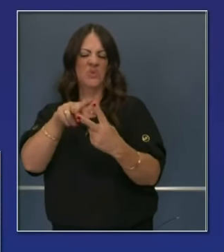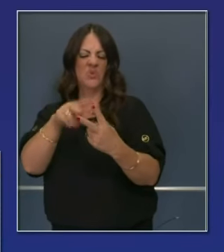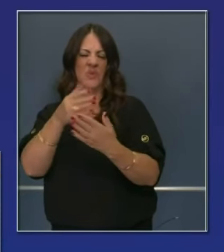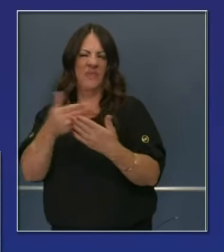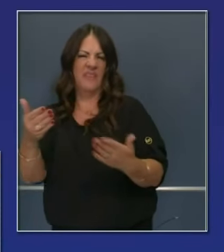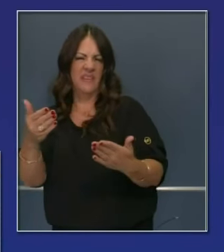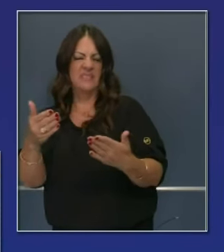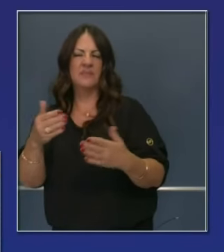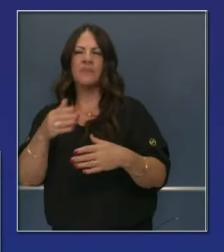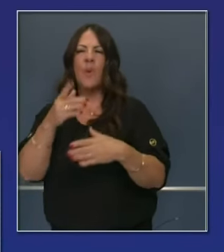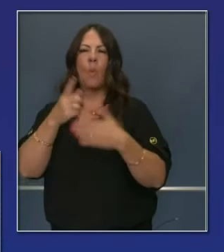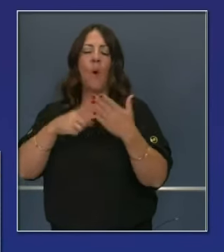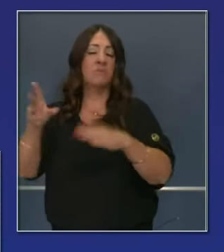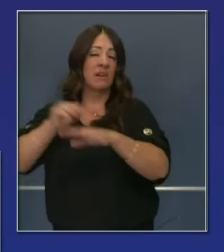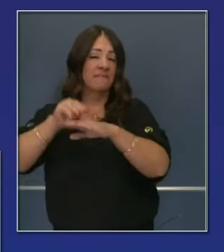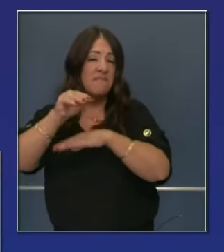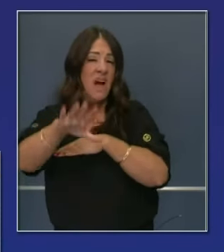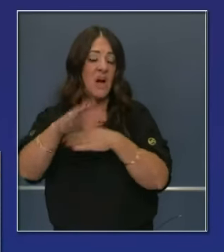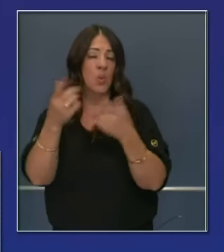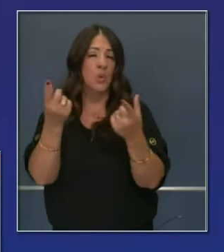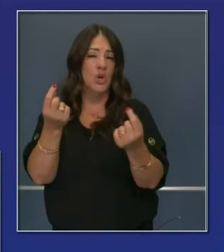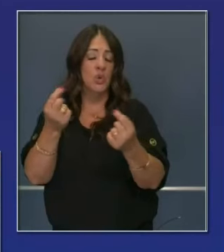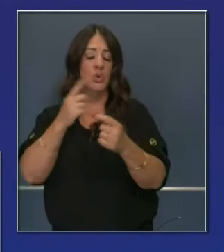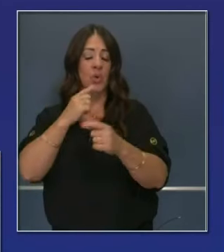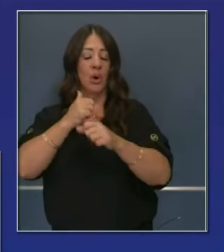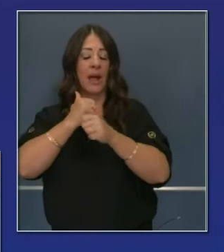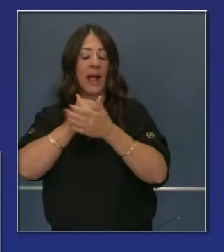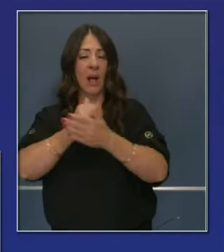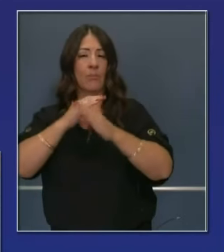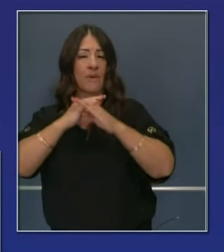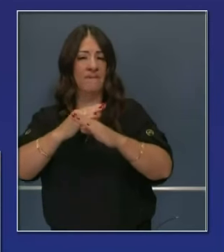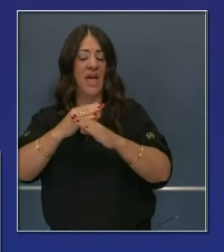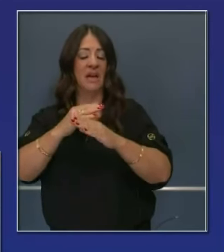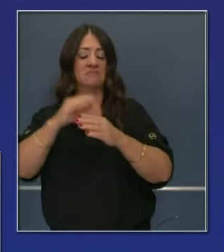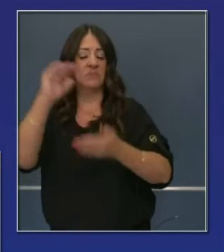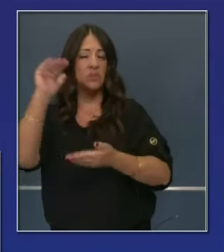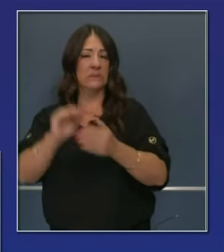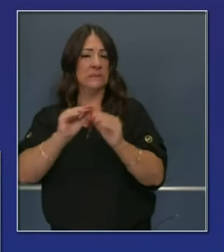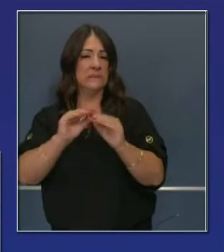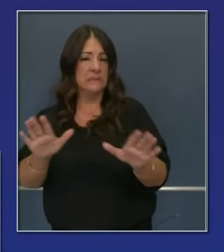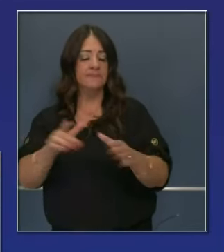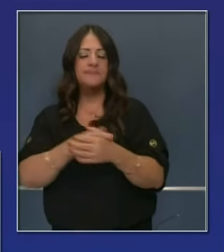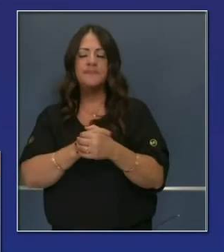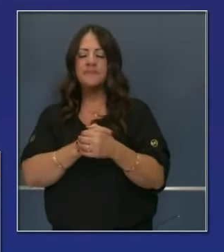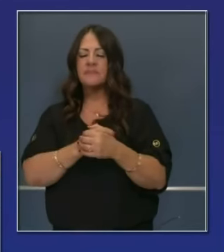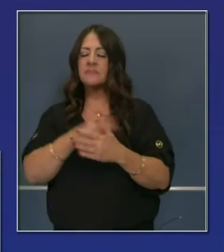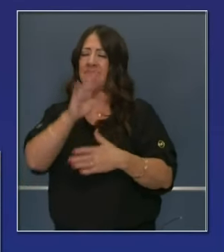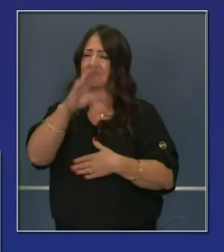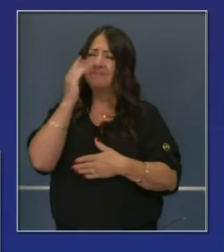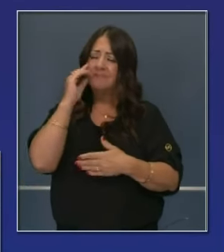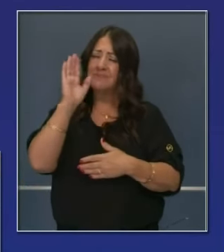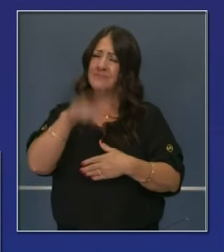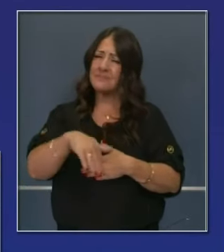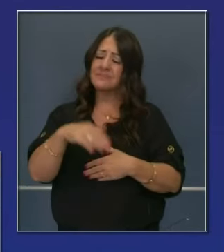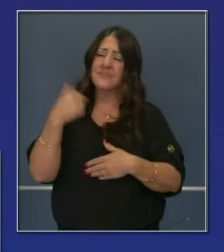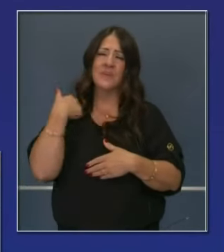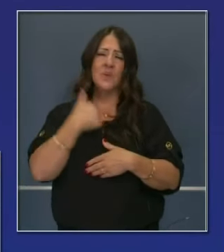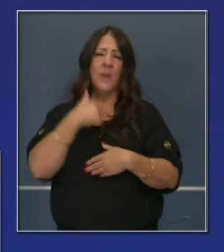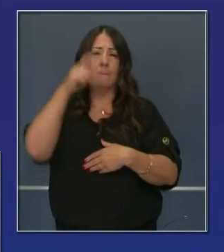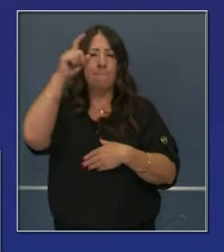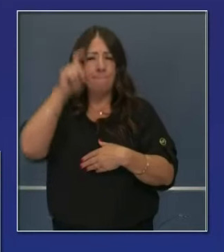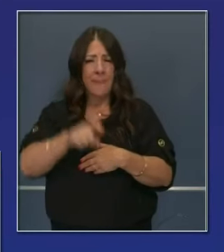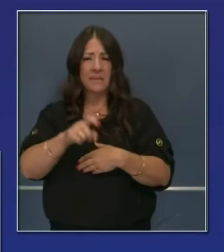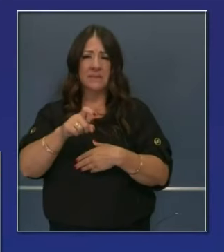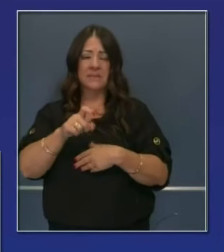on those guidelines. Again, I hope one recognizes our stubbornness on a